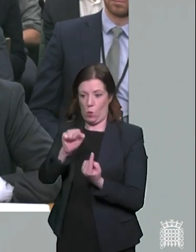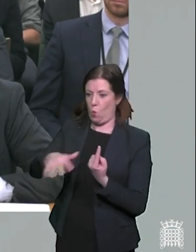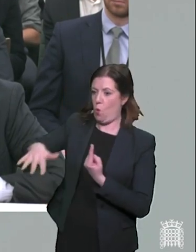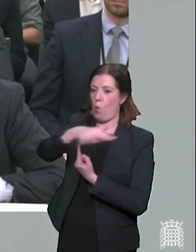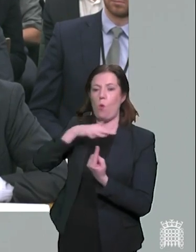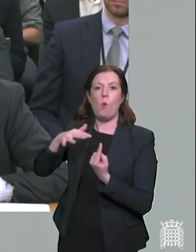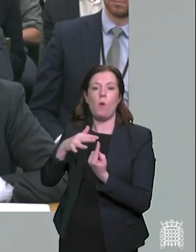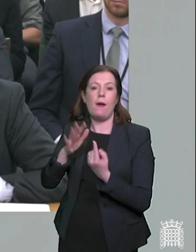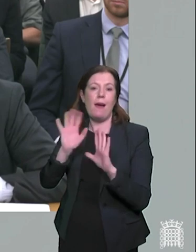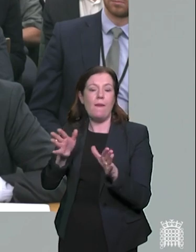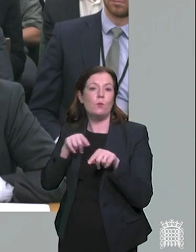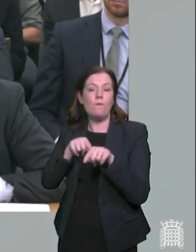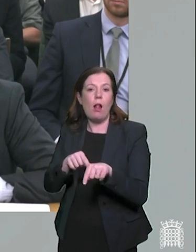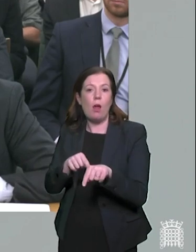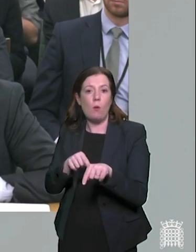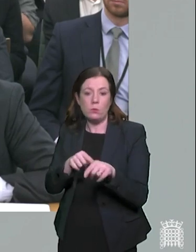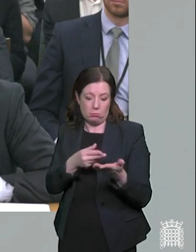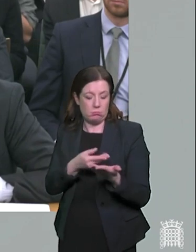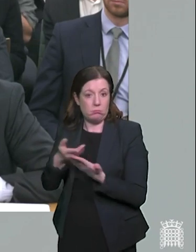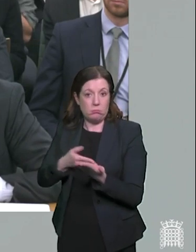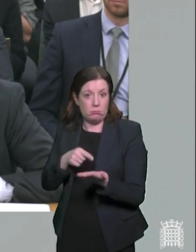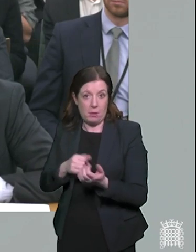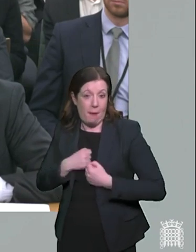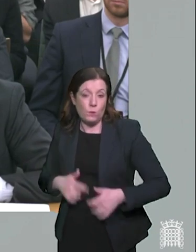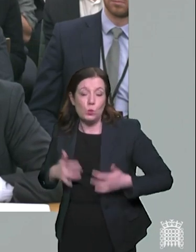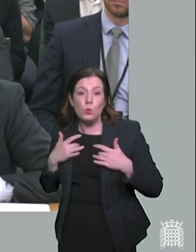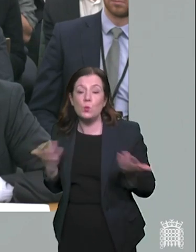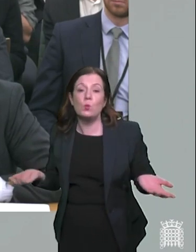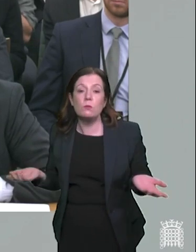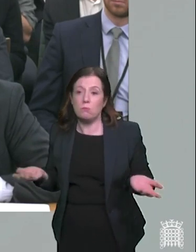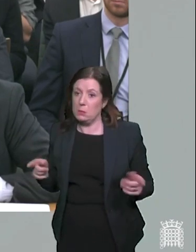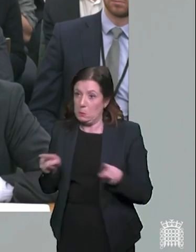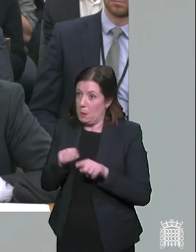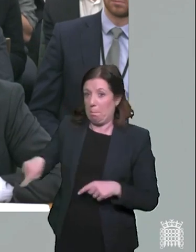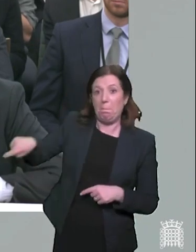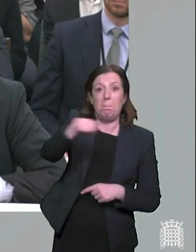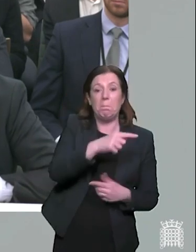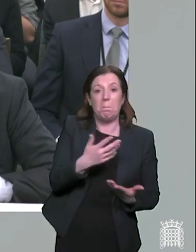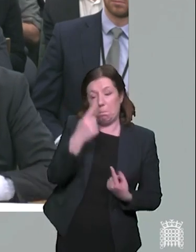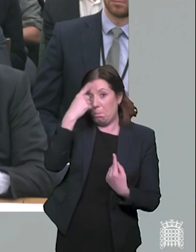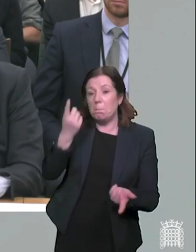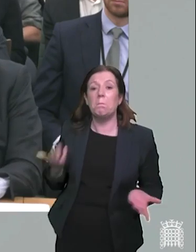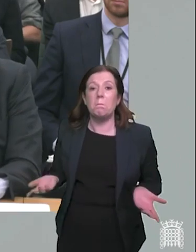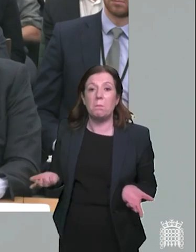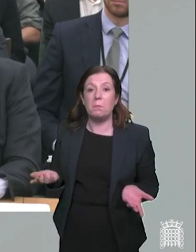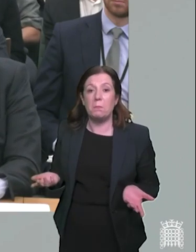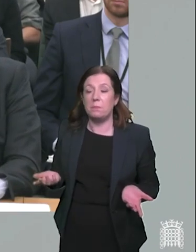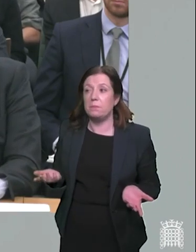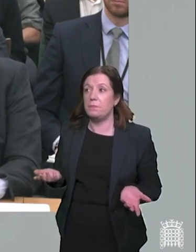workspace, that will be in compliance with the guidance. That was my view, and I think that's what everybody else understood. Certainly that, and